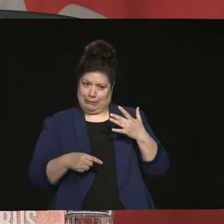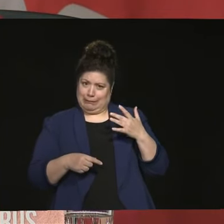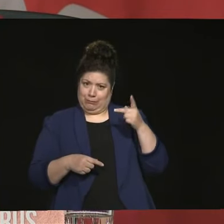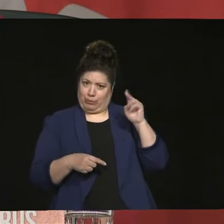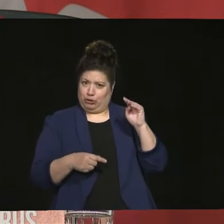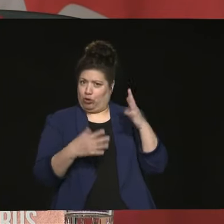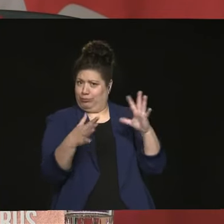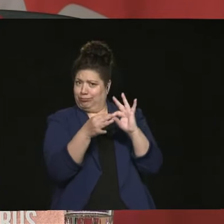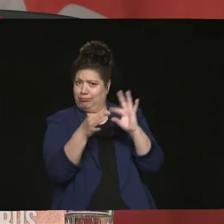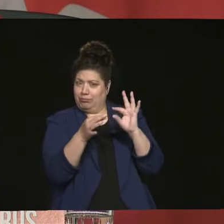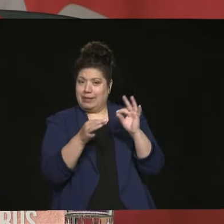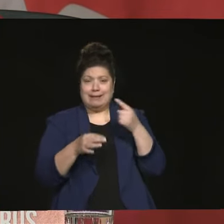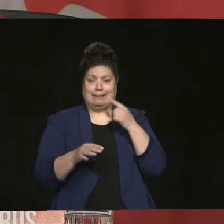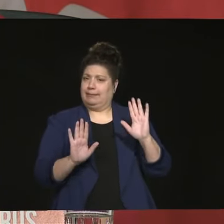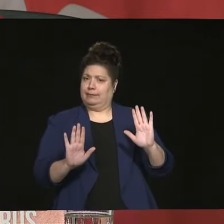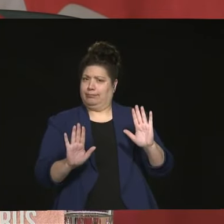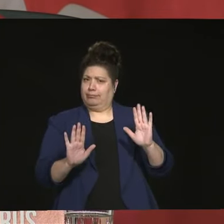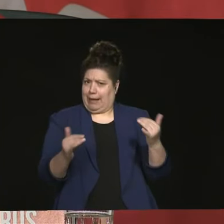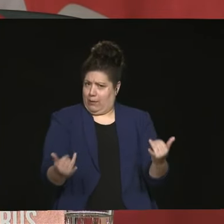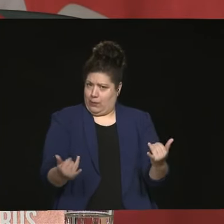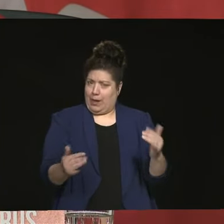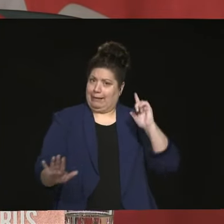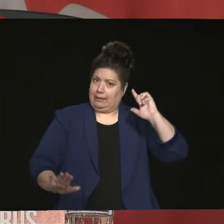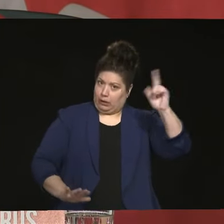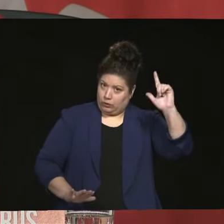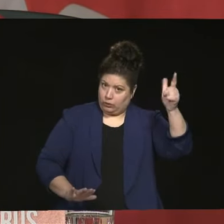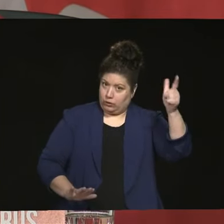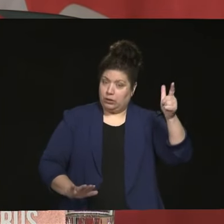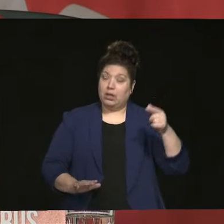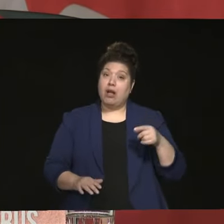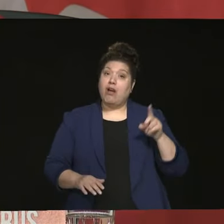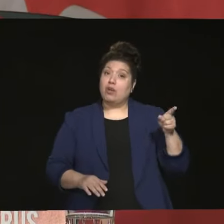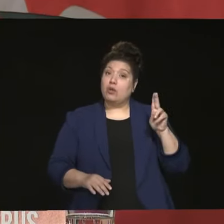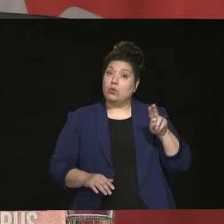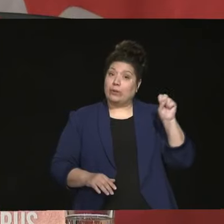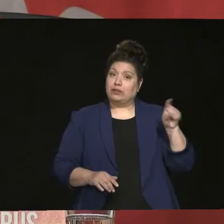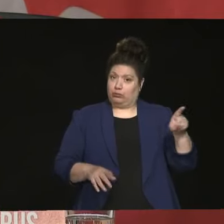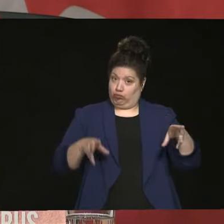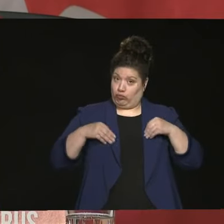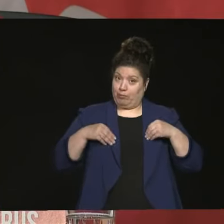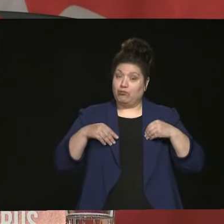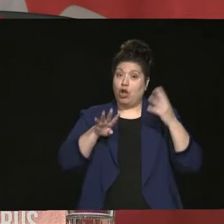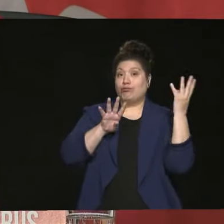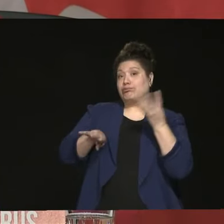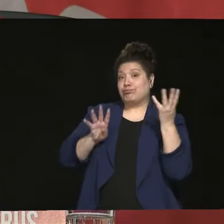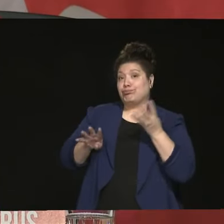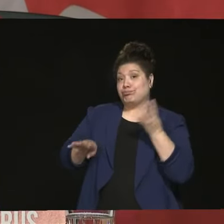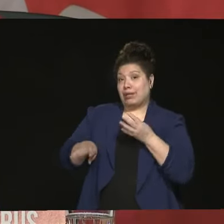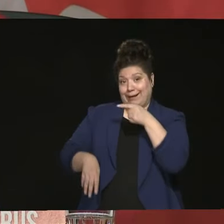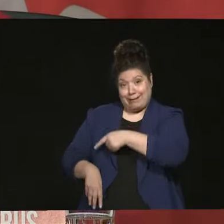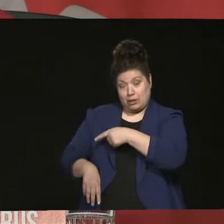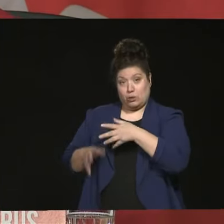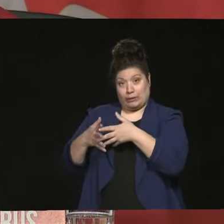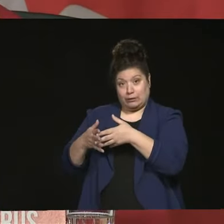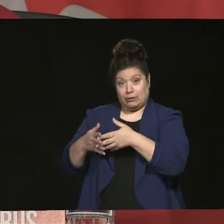neighbor. If the U.S. does reopen its border with Canada, would Canada then be in a position where we would have to follow suit?